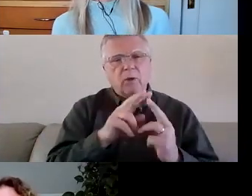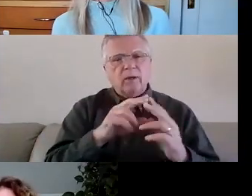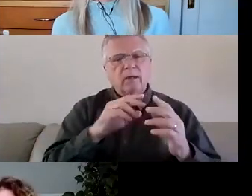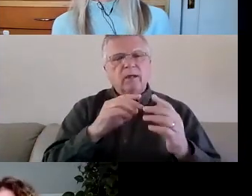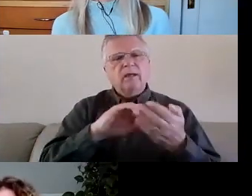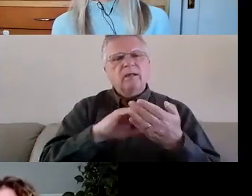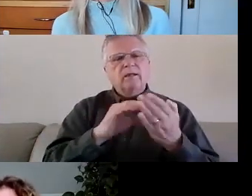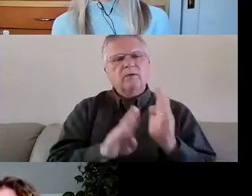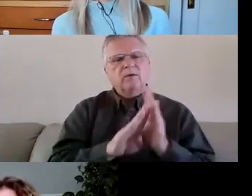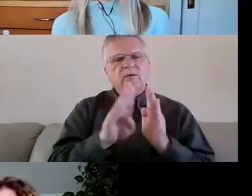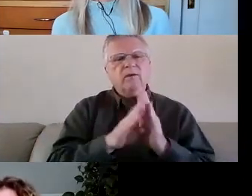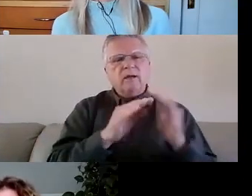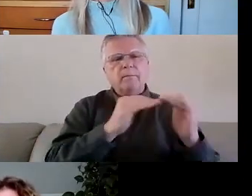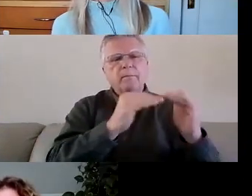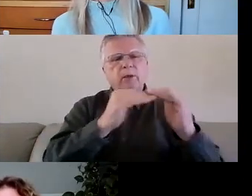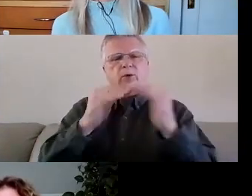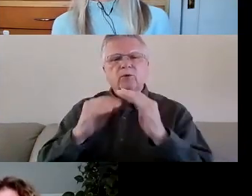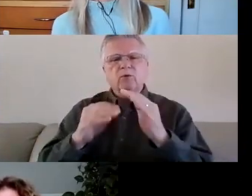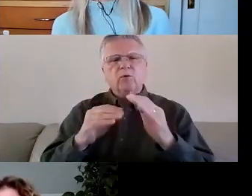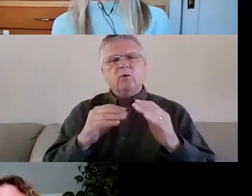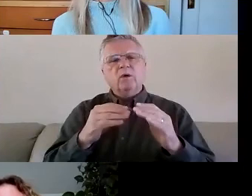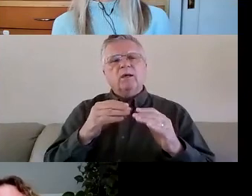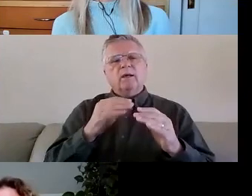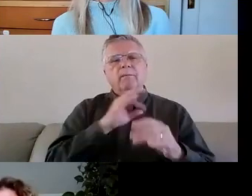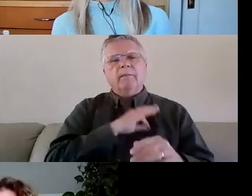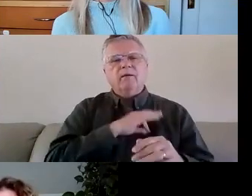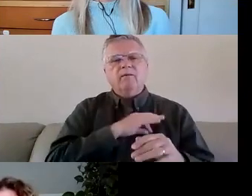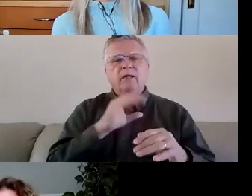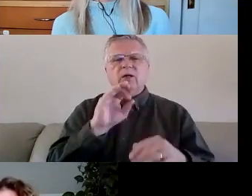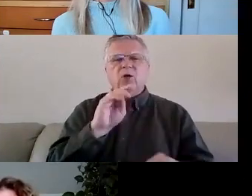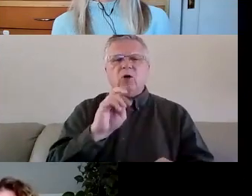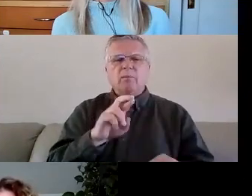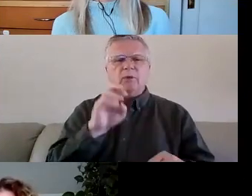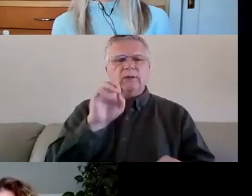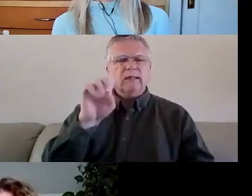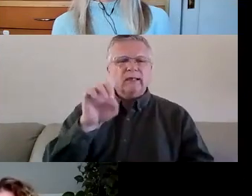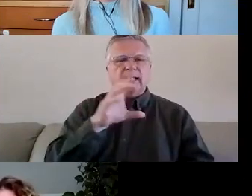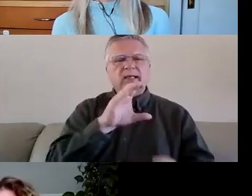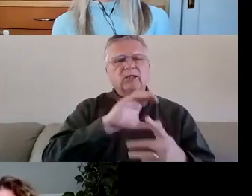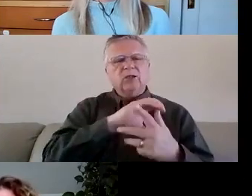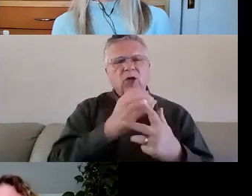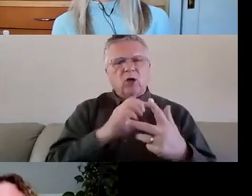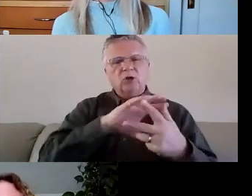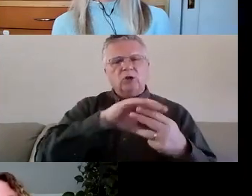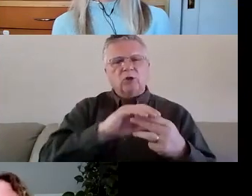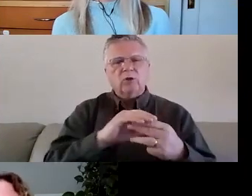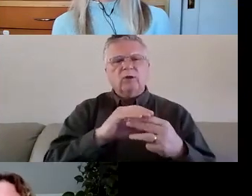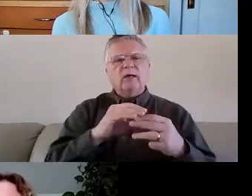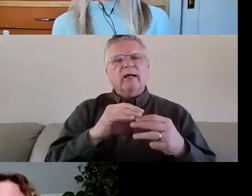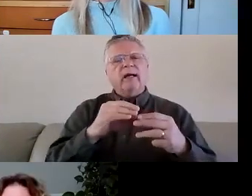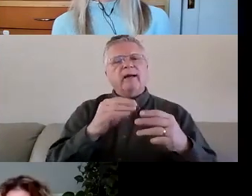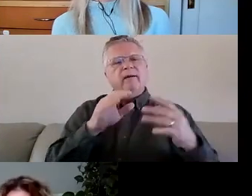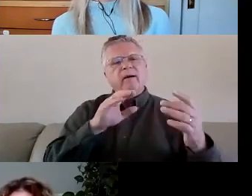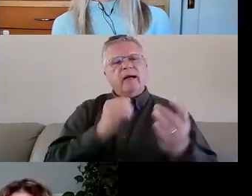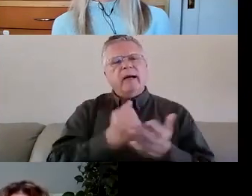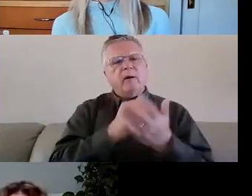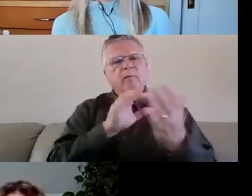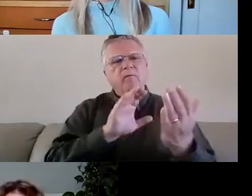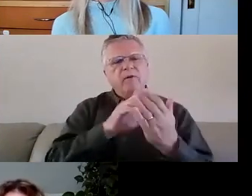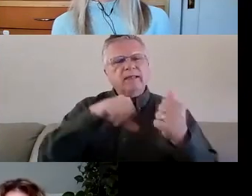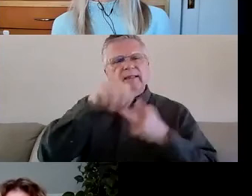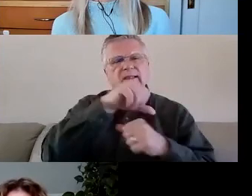in the areas of commerce, education, and culture, and to work together to address and solve global challenges facing the cities of